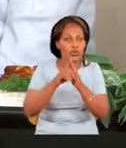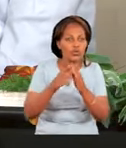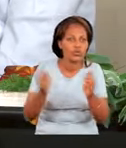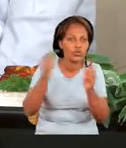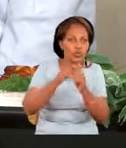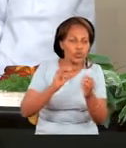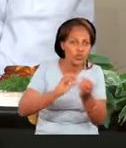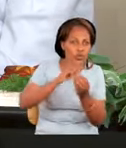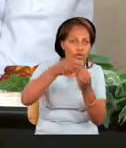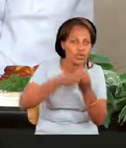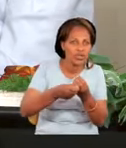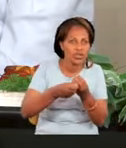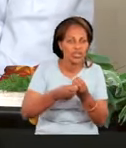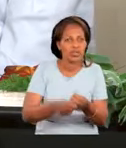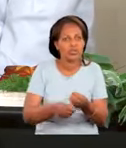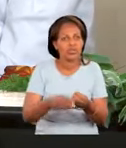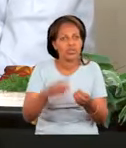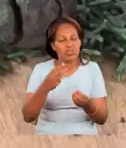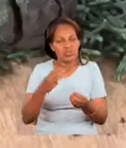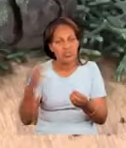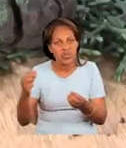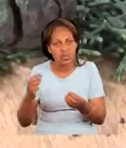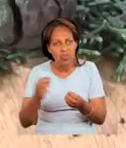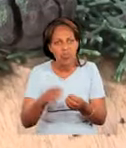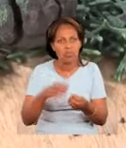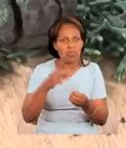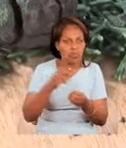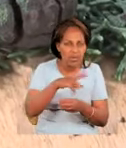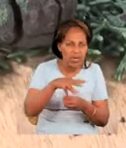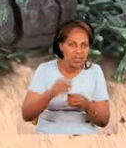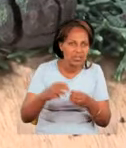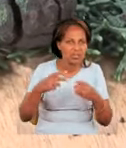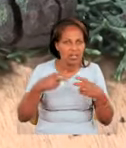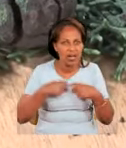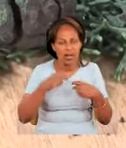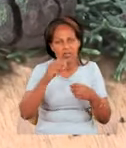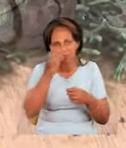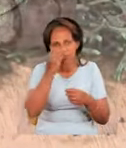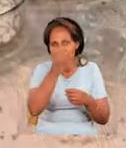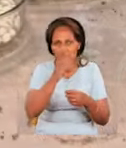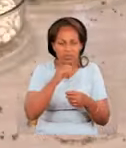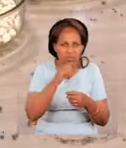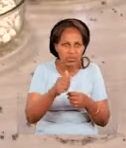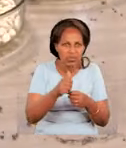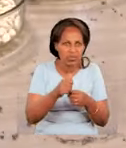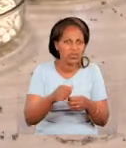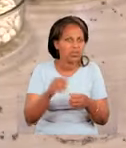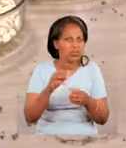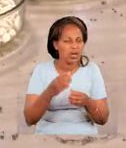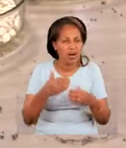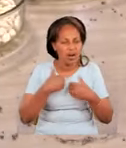have flowers nor ovaries. Seeds are produced naked on special leaves.